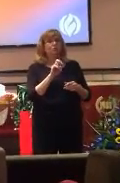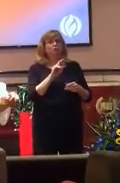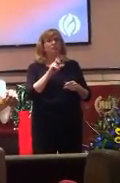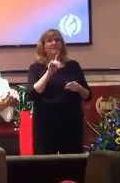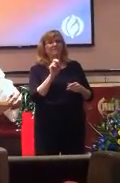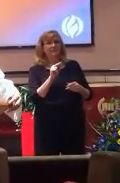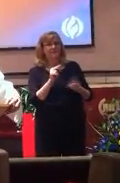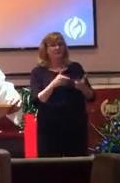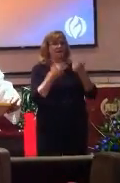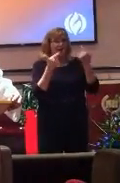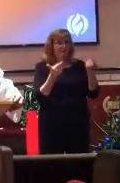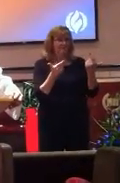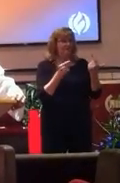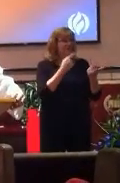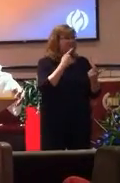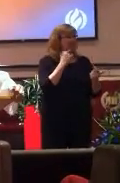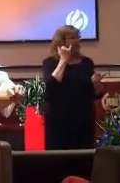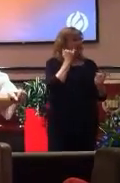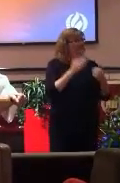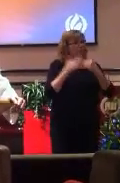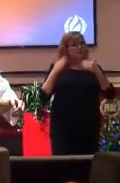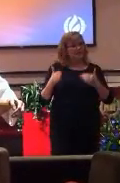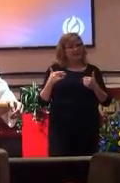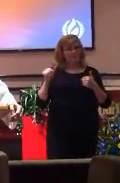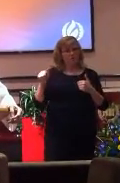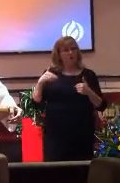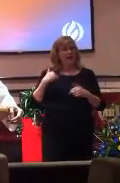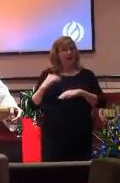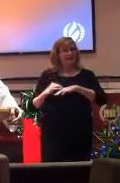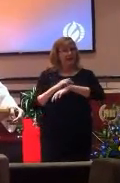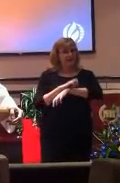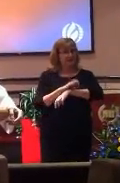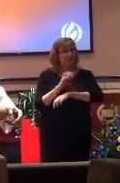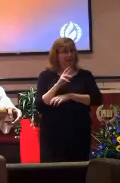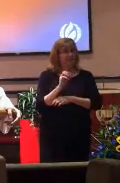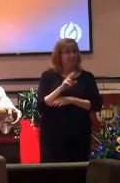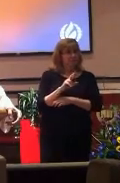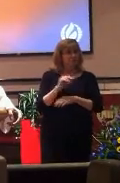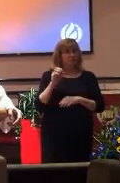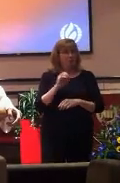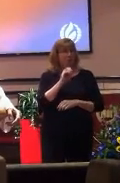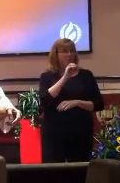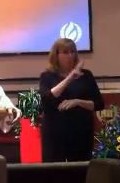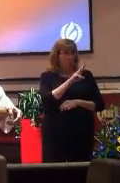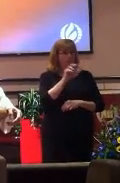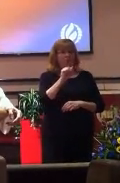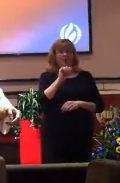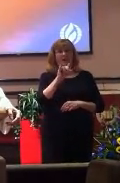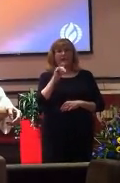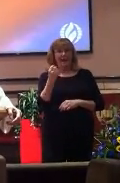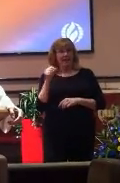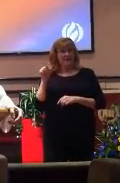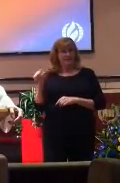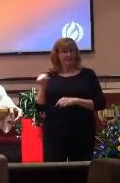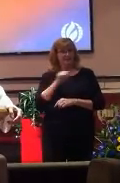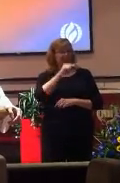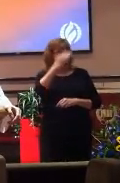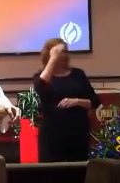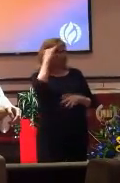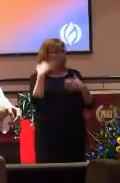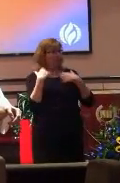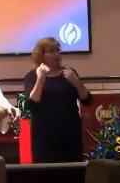your neighbor had cancer or AIDS, and you knew the cure, it would